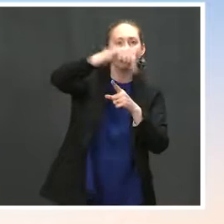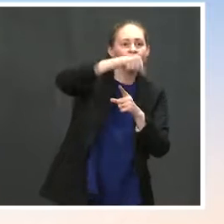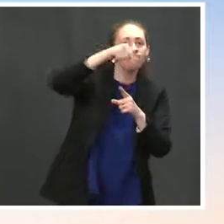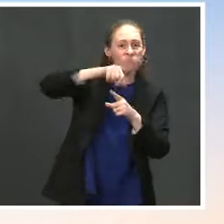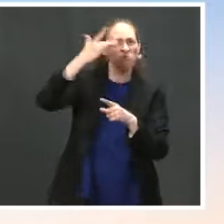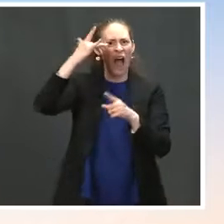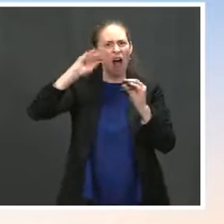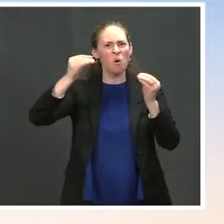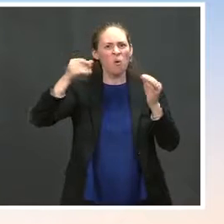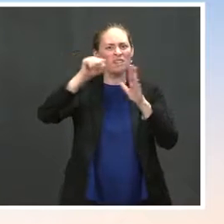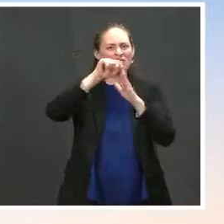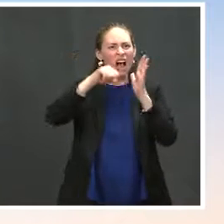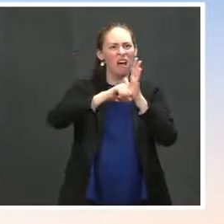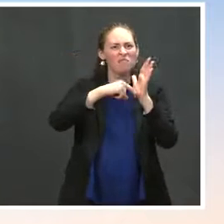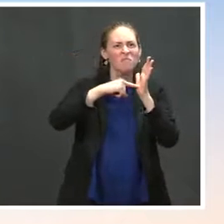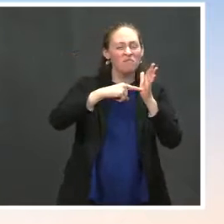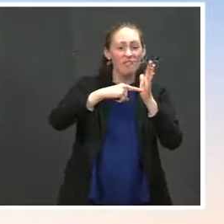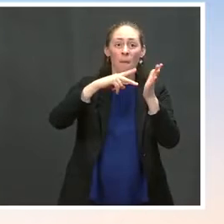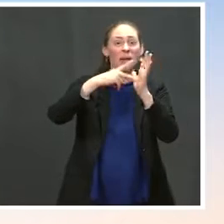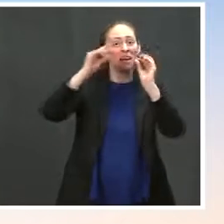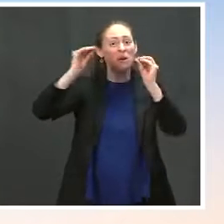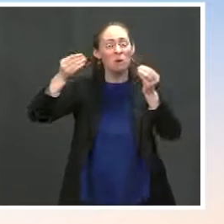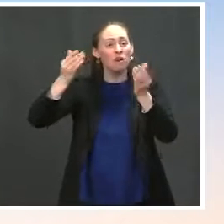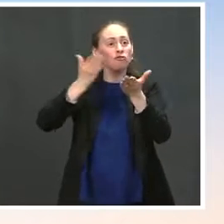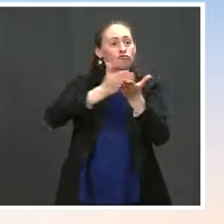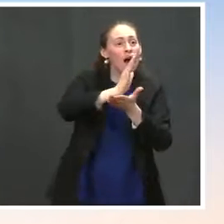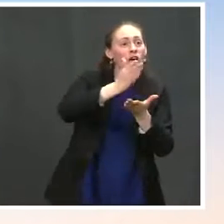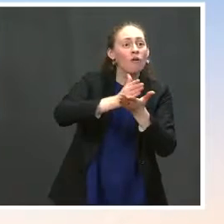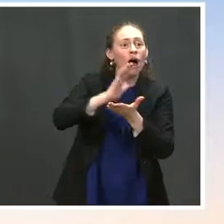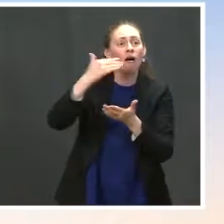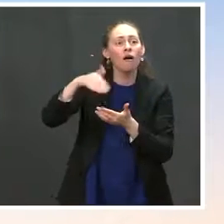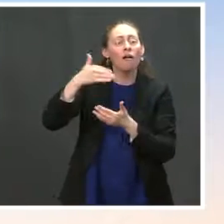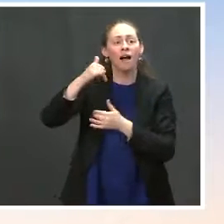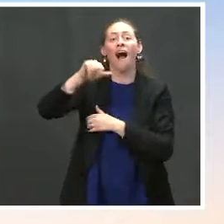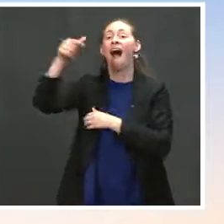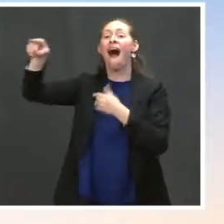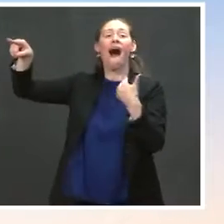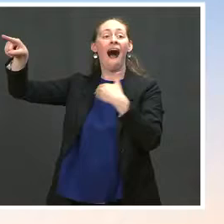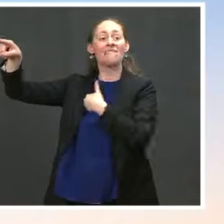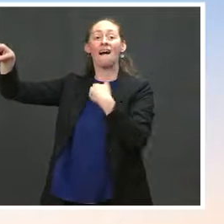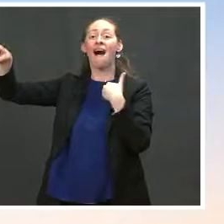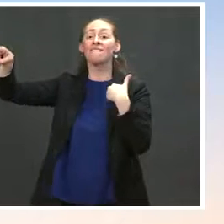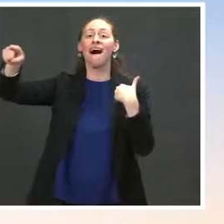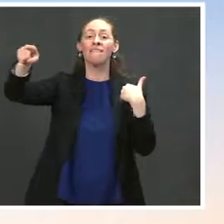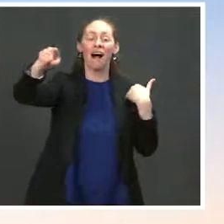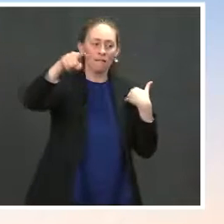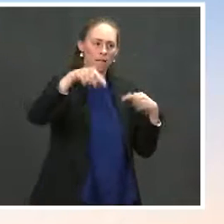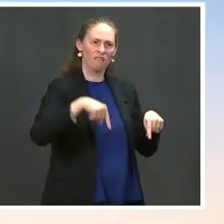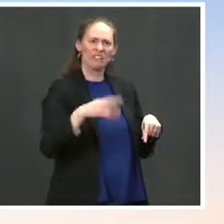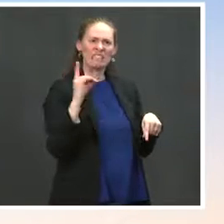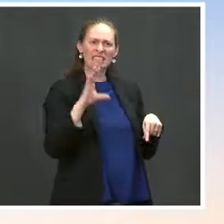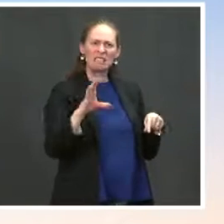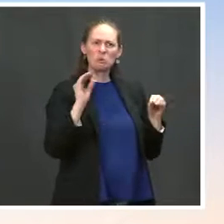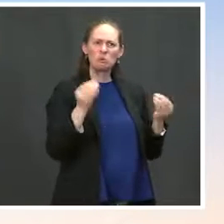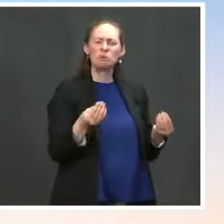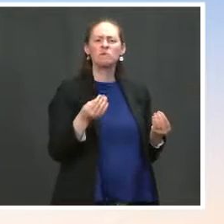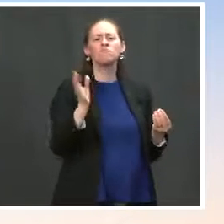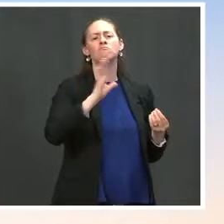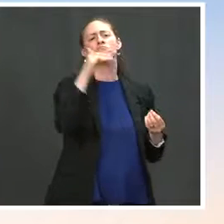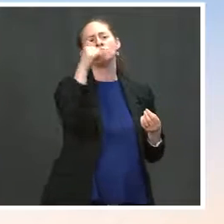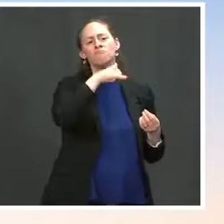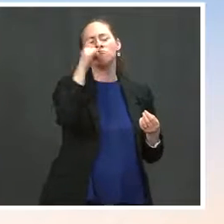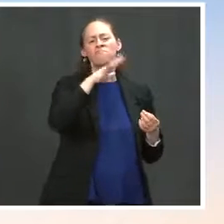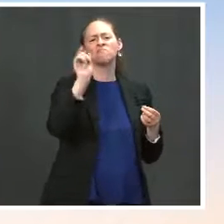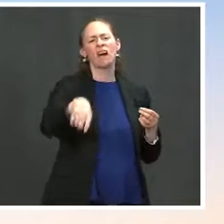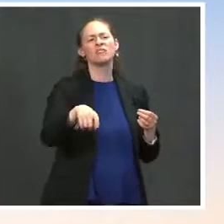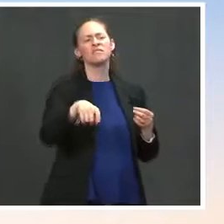statehood, the rights that many others around the country have. So there are a number of issues why this is absolutely the right step, and the president will continue to advocate for